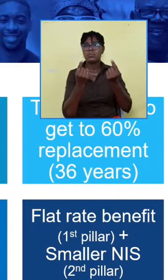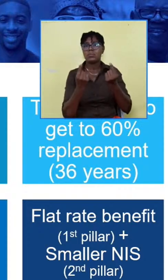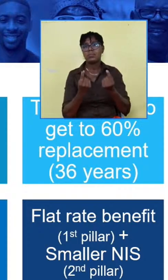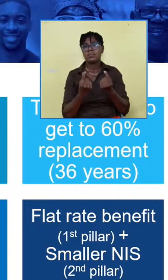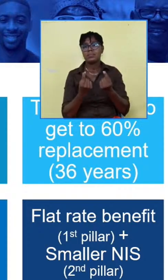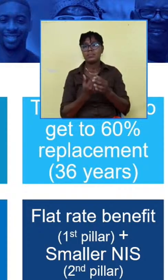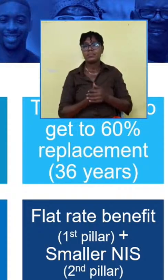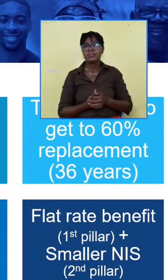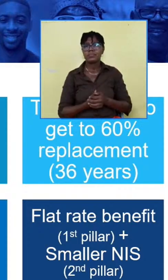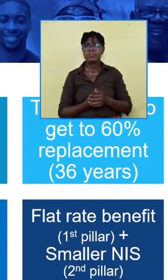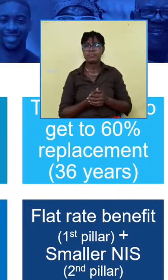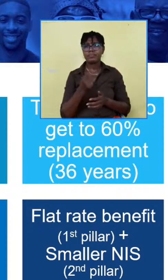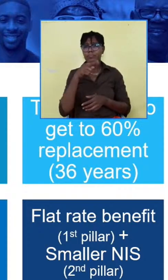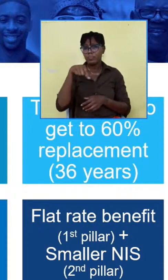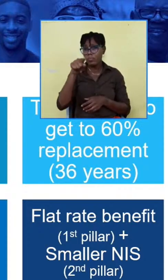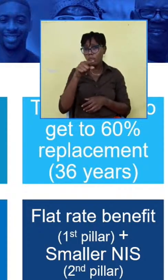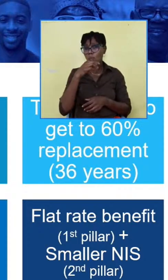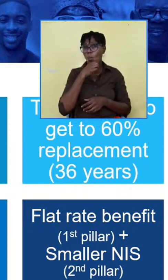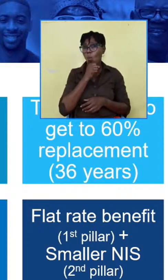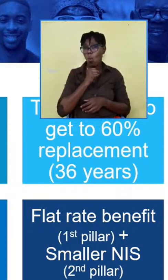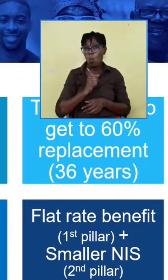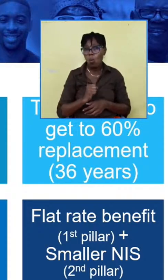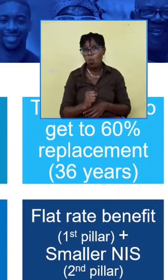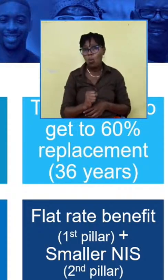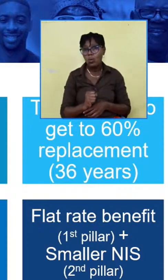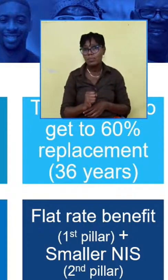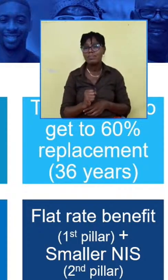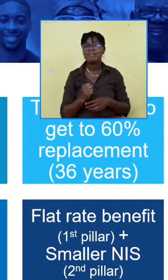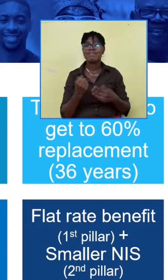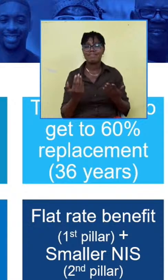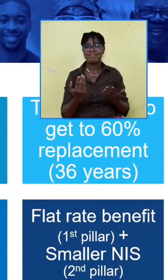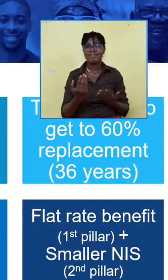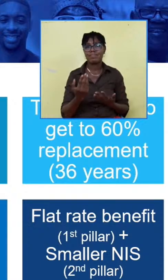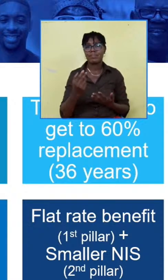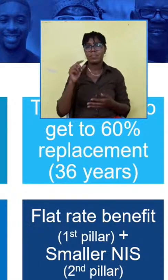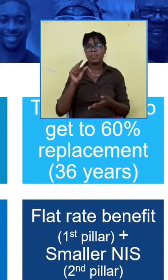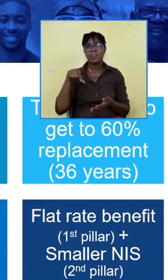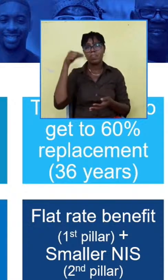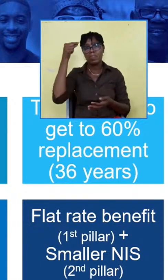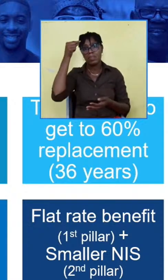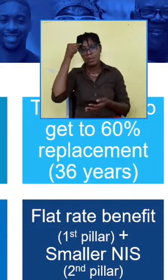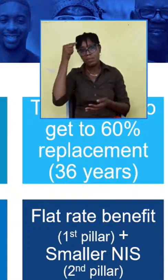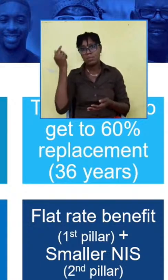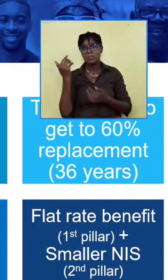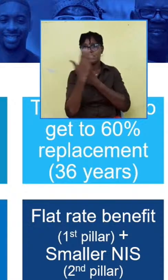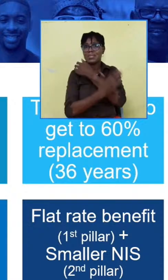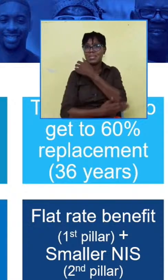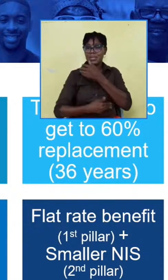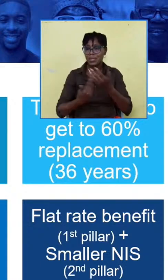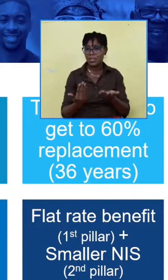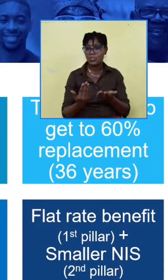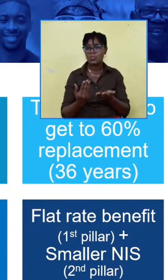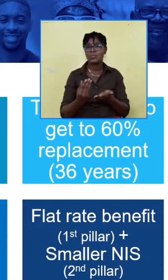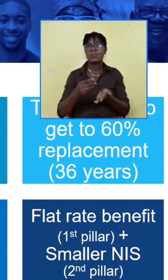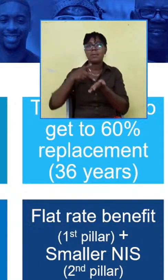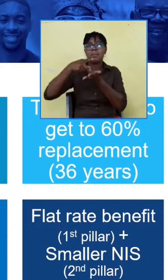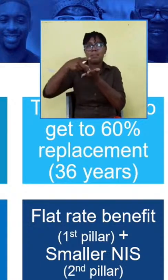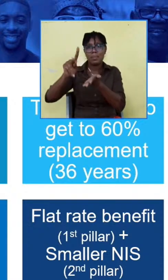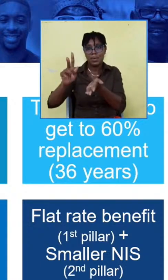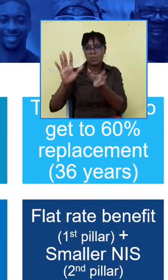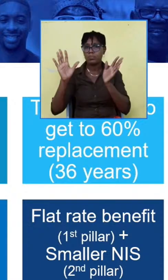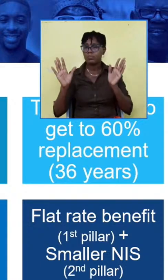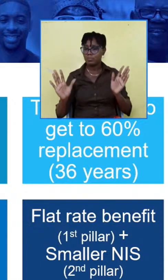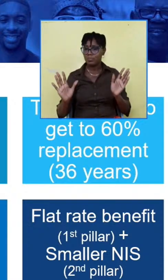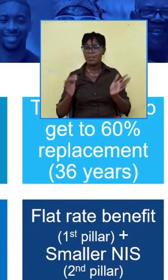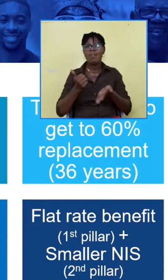where everybody who is old in the population gets a benefit from the state. Everybody, just because you're old. And that helps